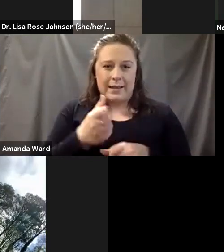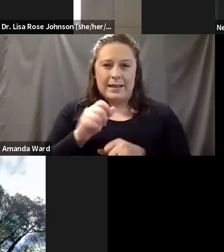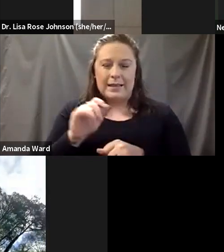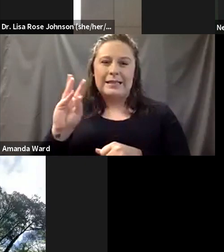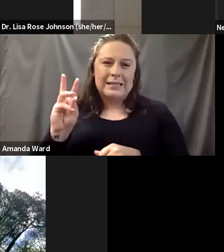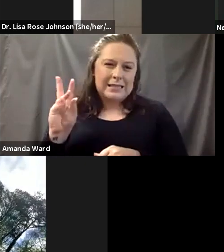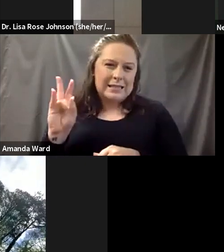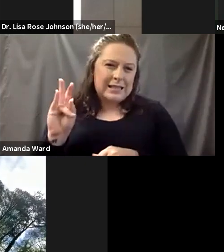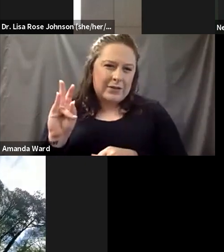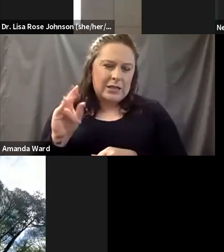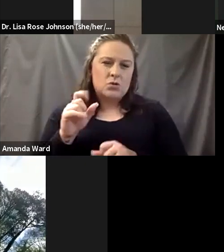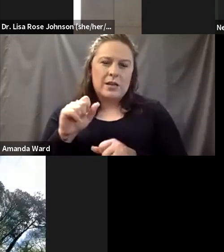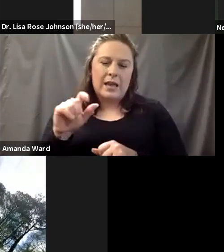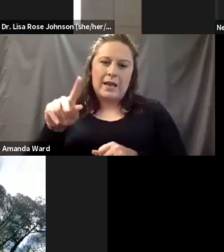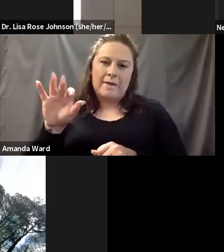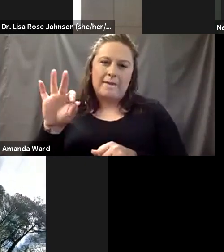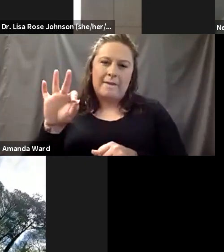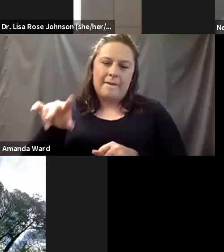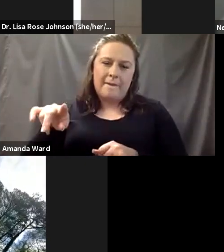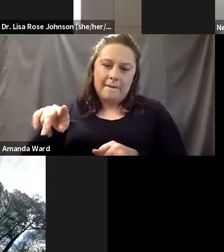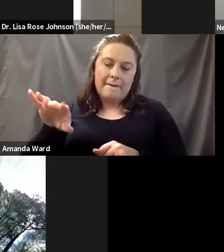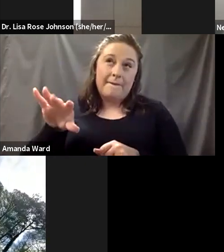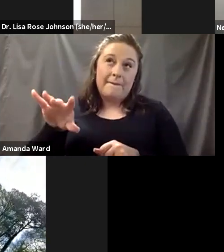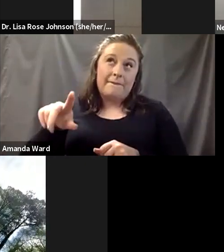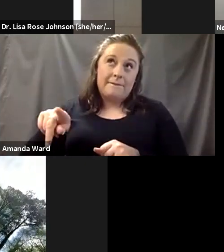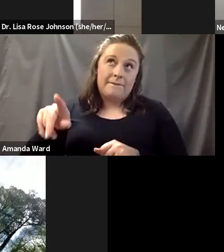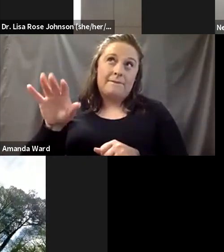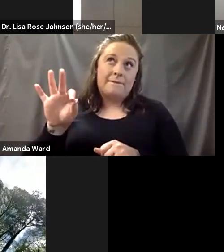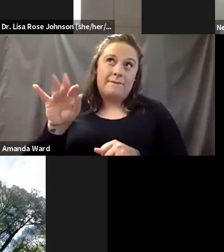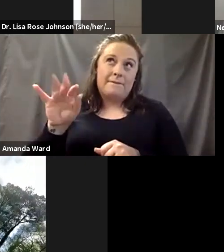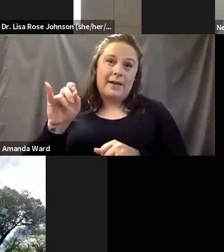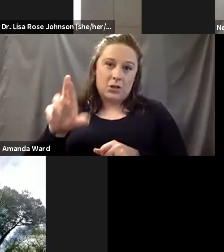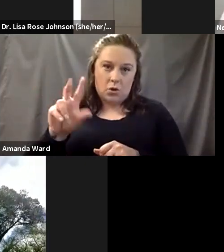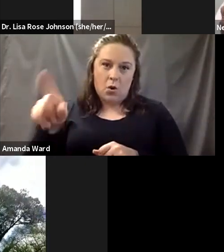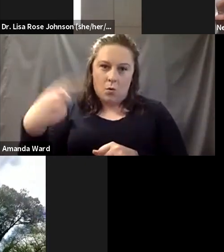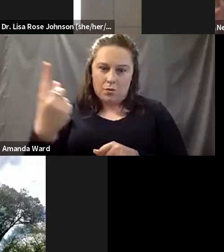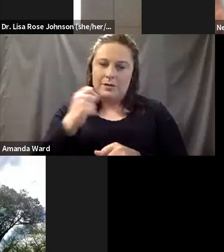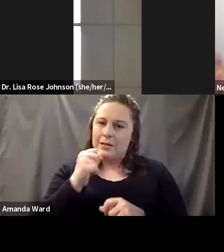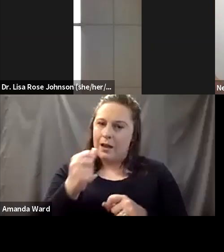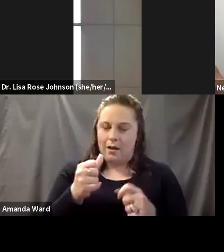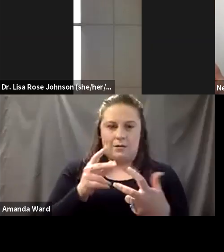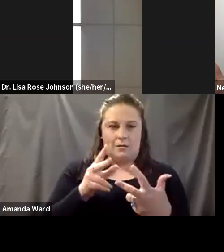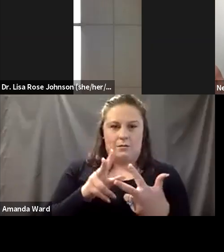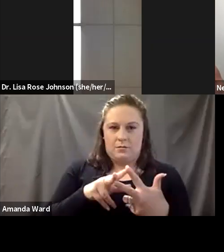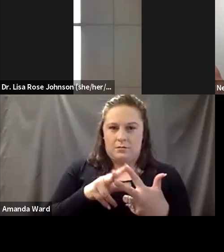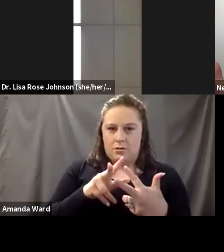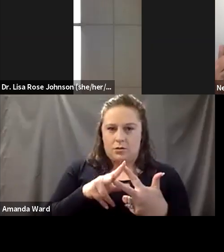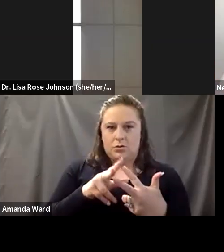only get Pfizer, not Moderna or Johnson & Johnson. But there also is a real challenge in